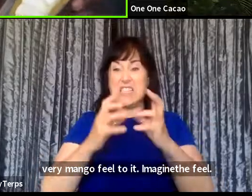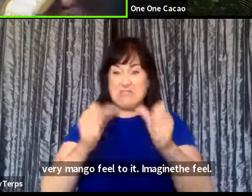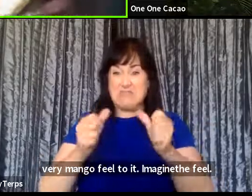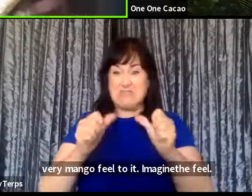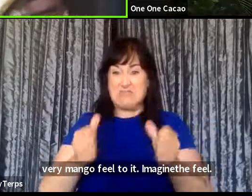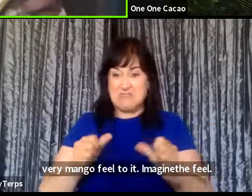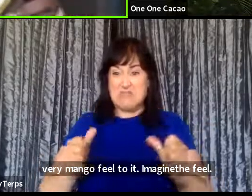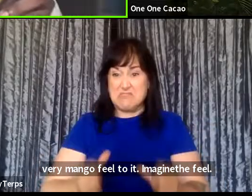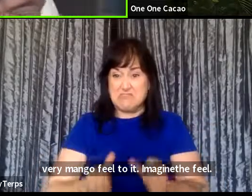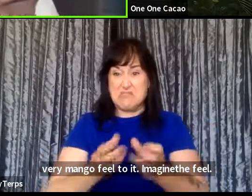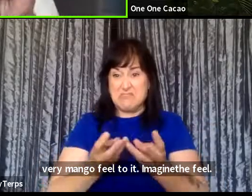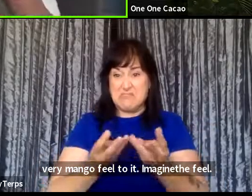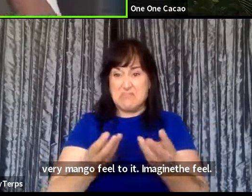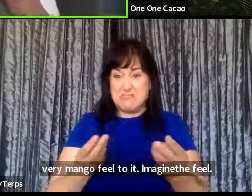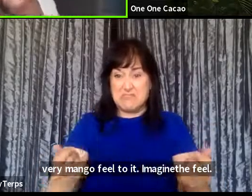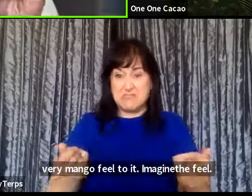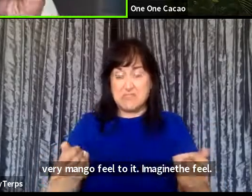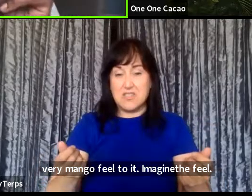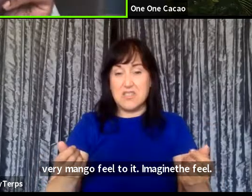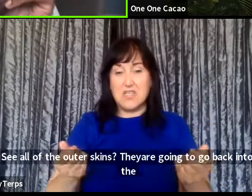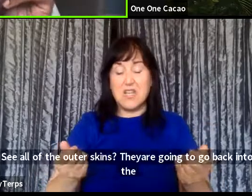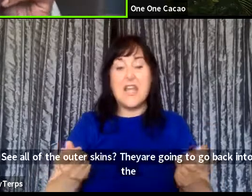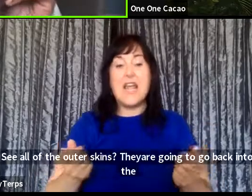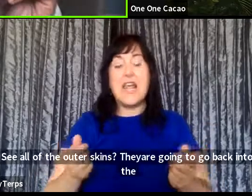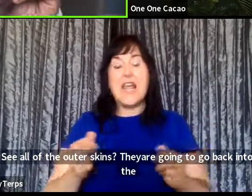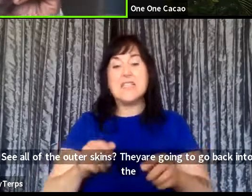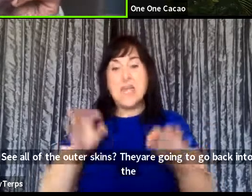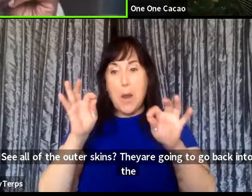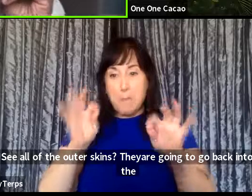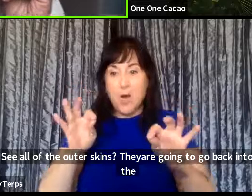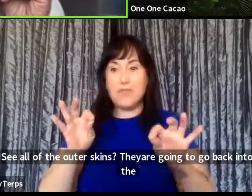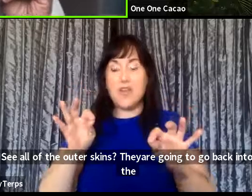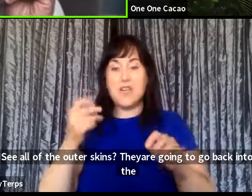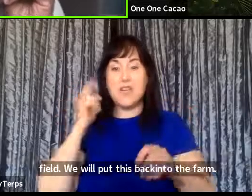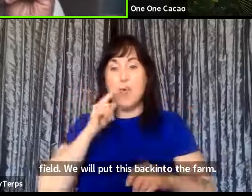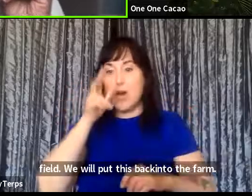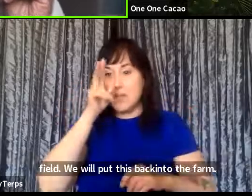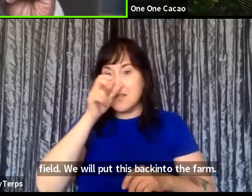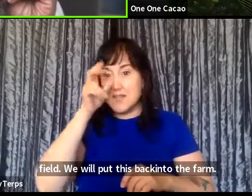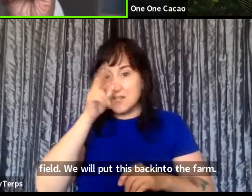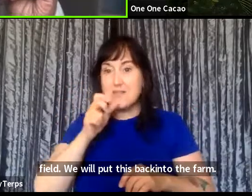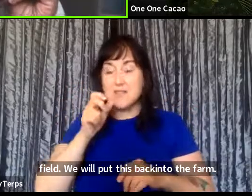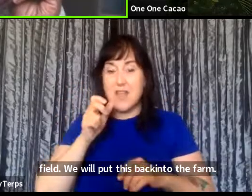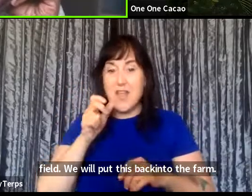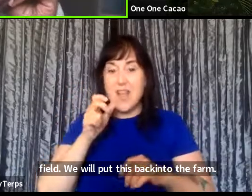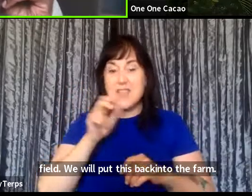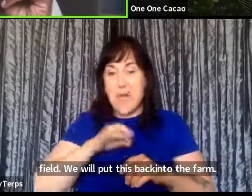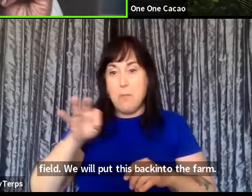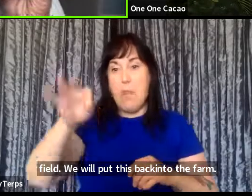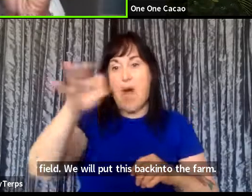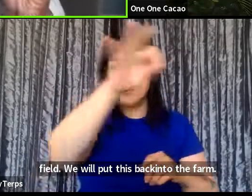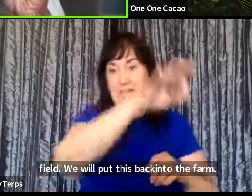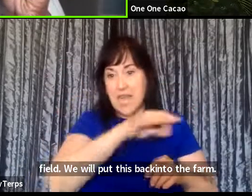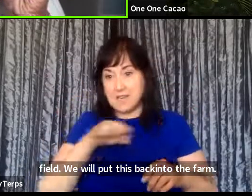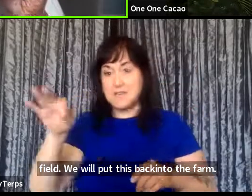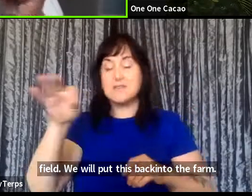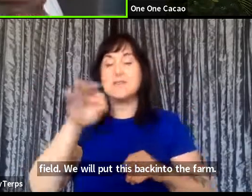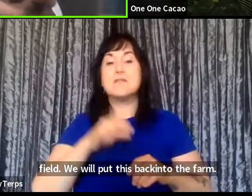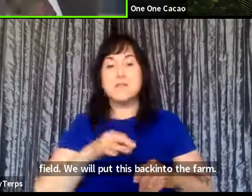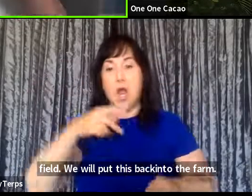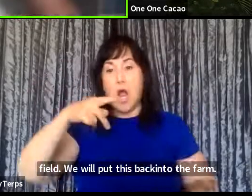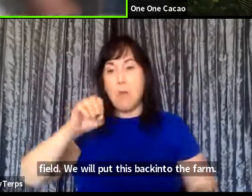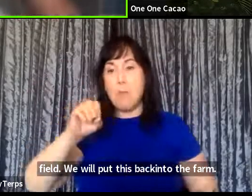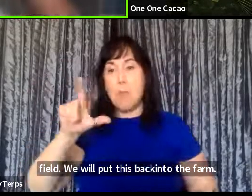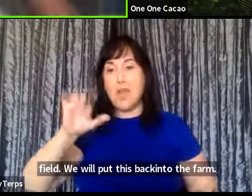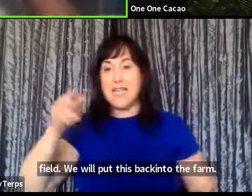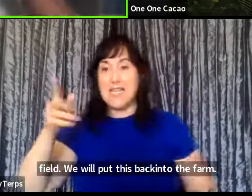be a perfect breeding ground for those midges, for the gnats, which are gonna be part of the pollination process. They're gonna be the pollinators. And it'll